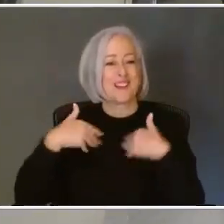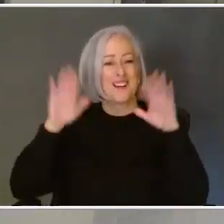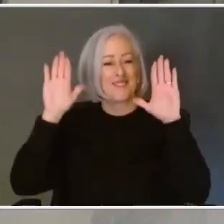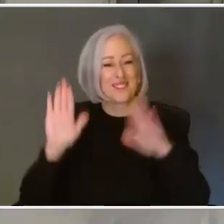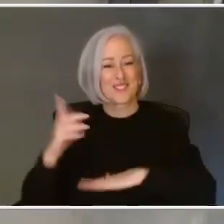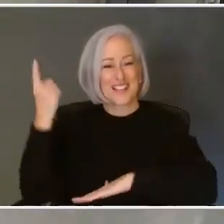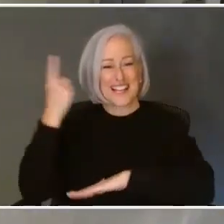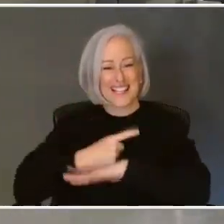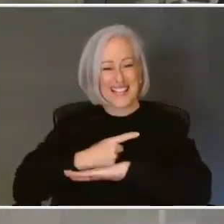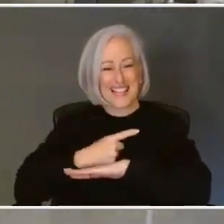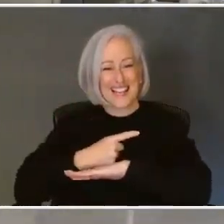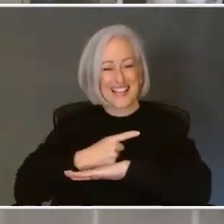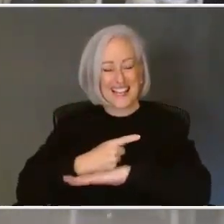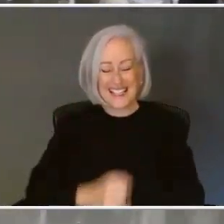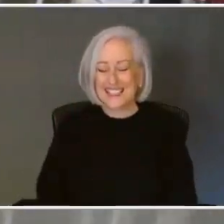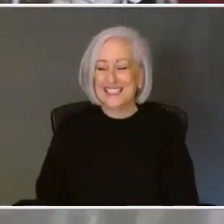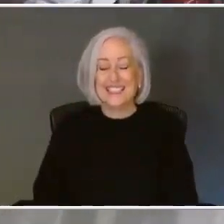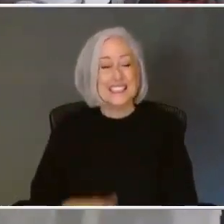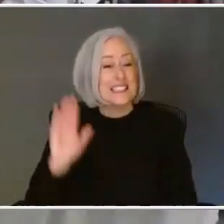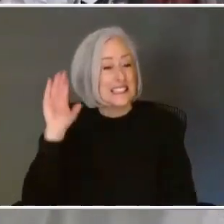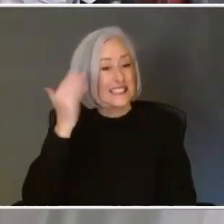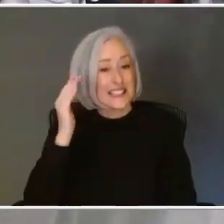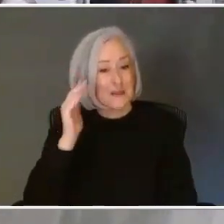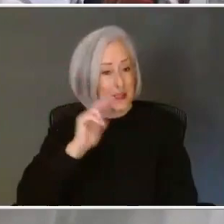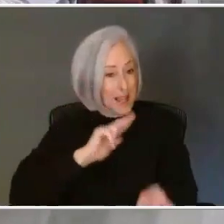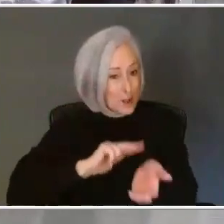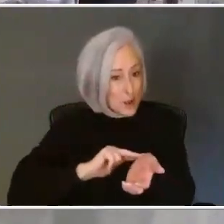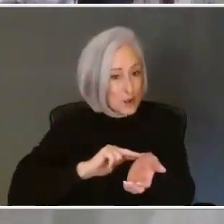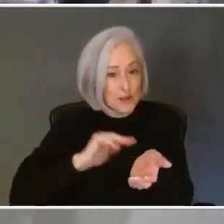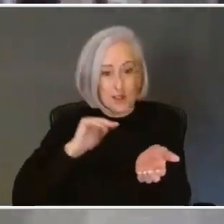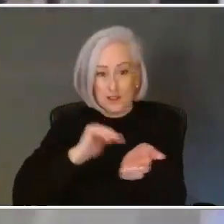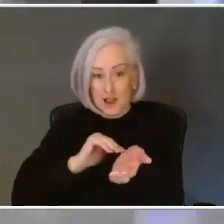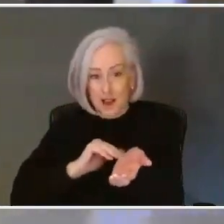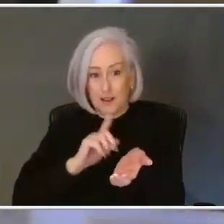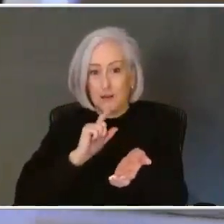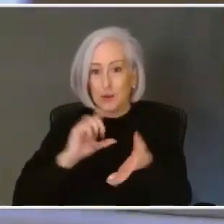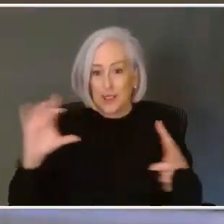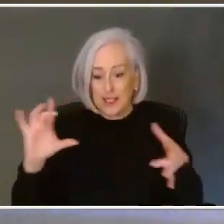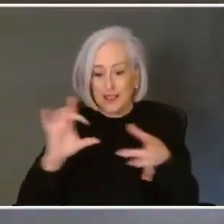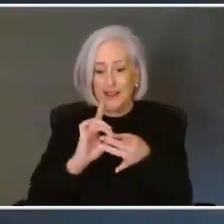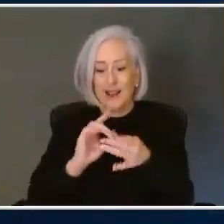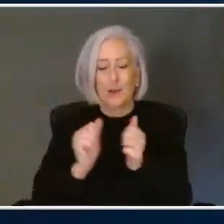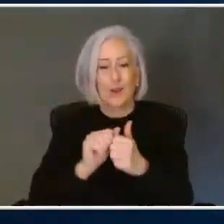Shannon, it seems like the nurses, doctors, and the staff, they really made a connection with your kid.